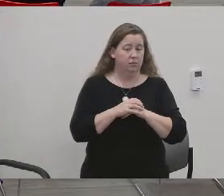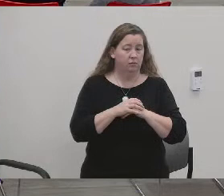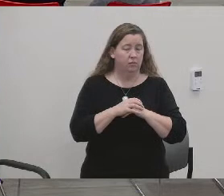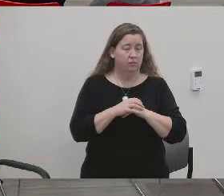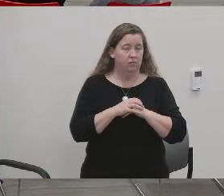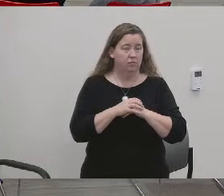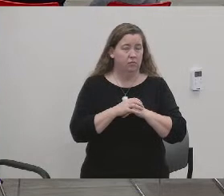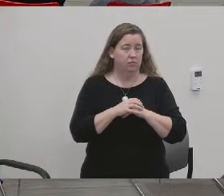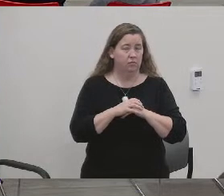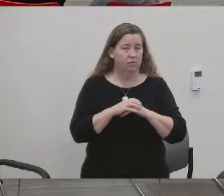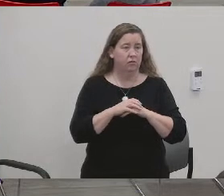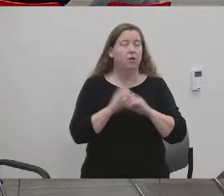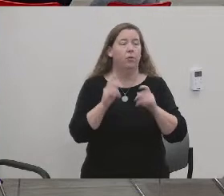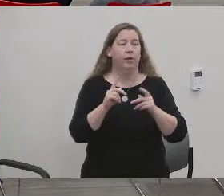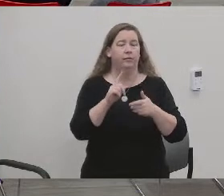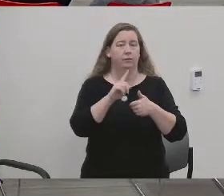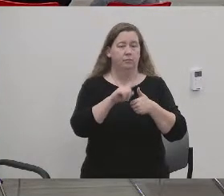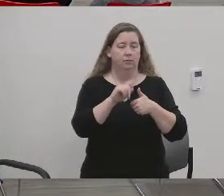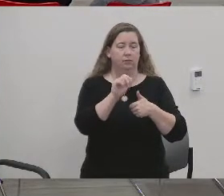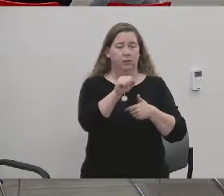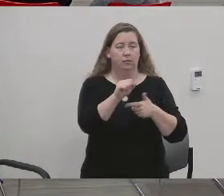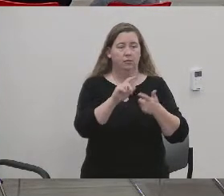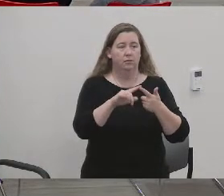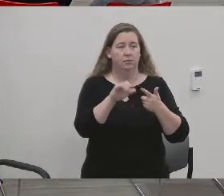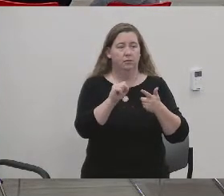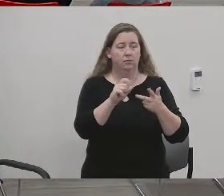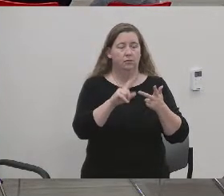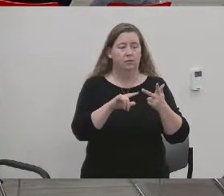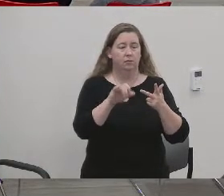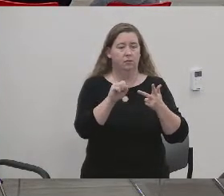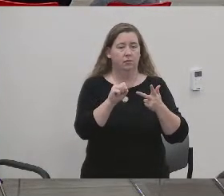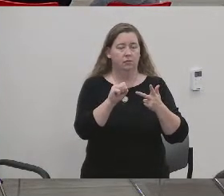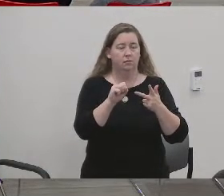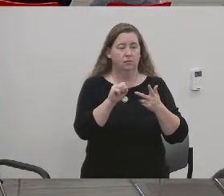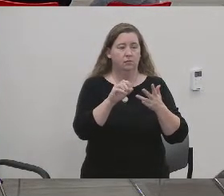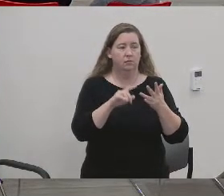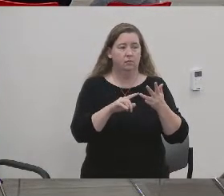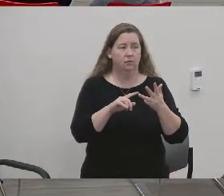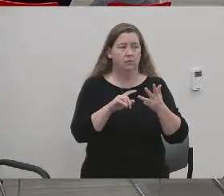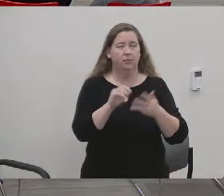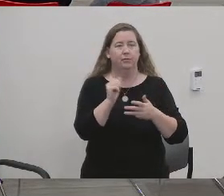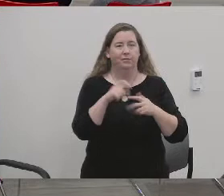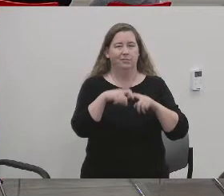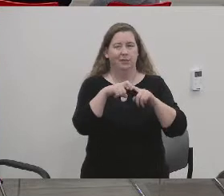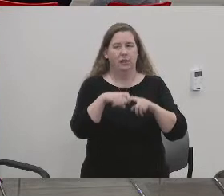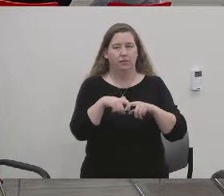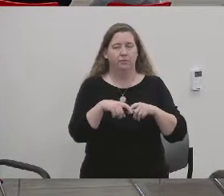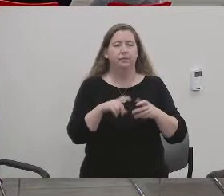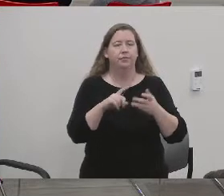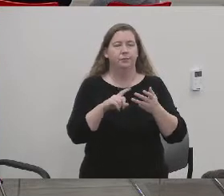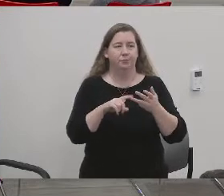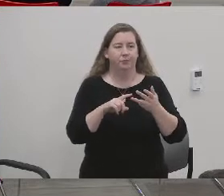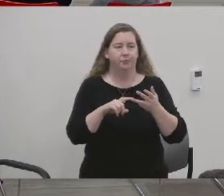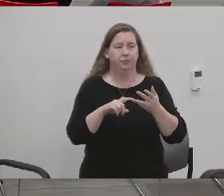Hearing none, roll call, please. Mr. Miranda? Yes. Mr. Yaki? Yes. Mrs. Brady? Abstain. Mrs. Chestnut?